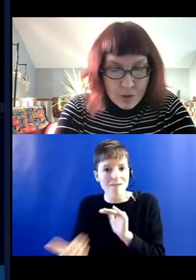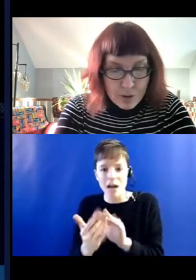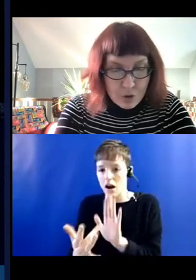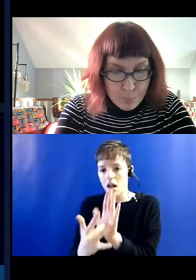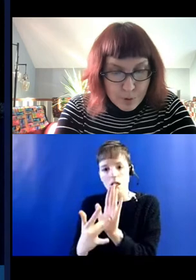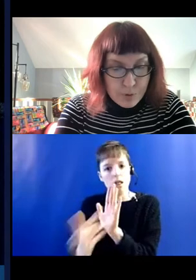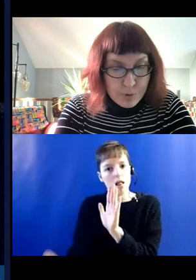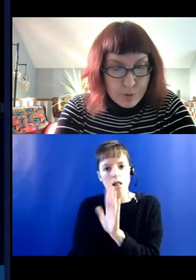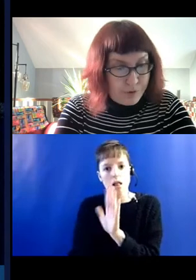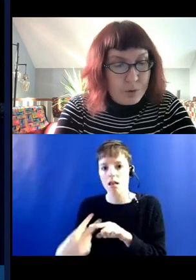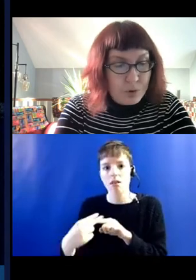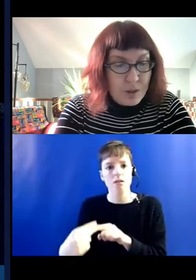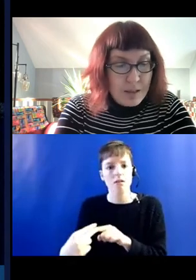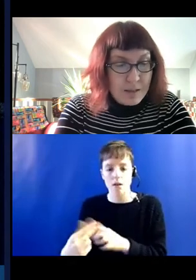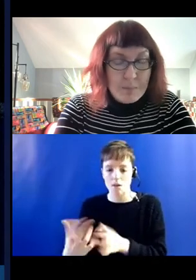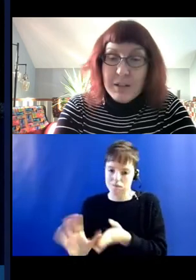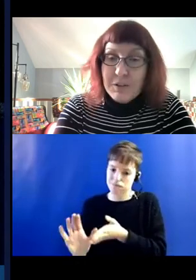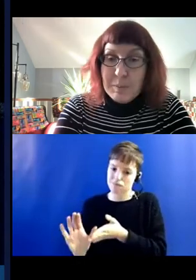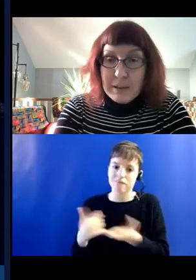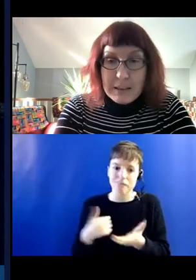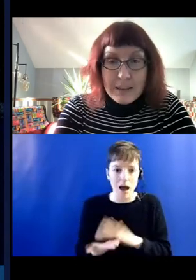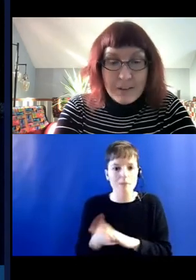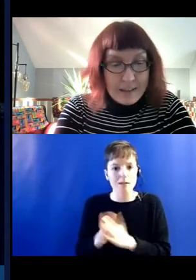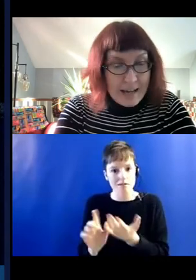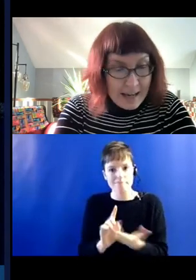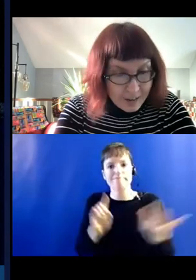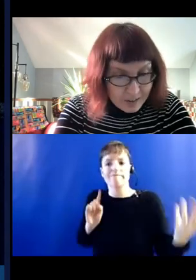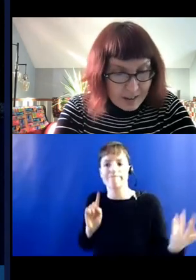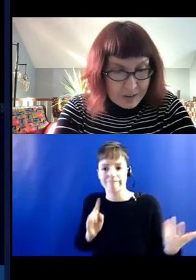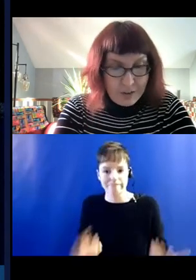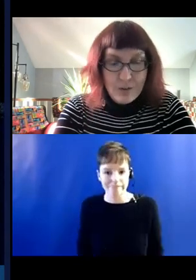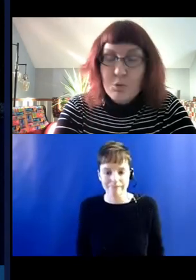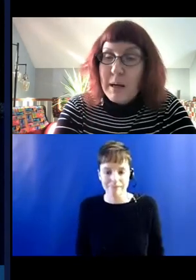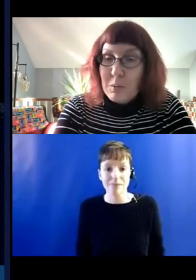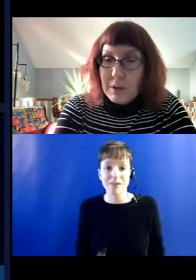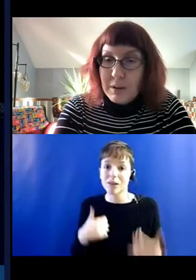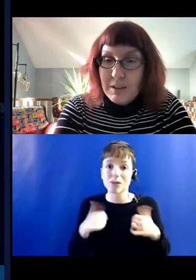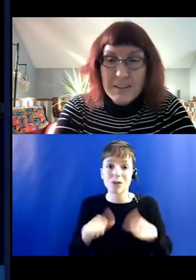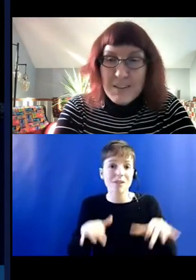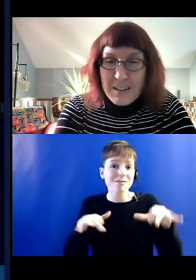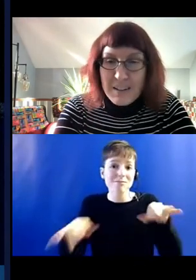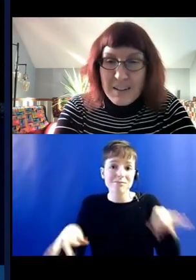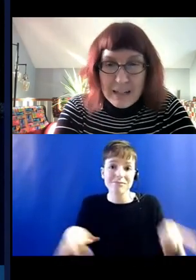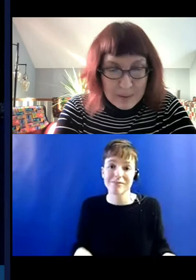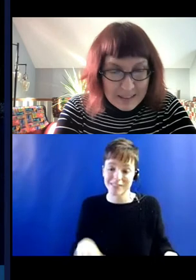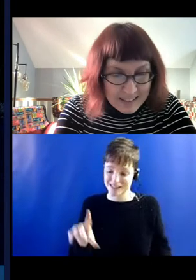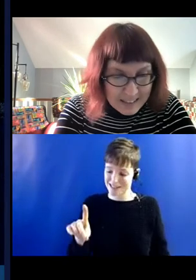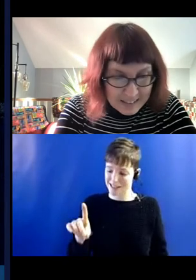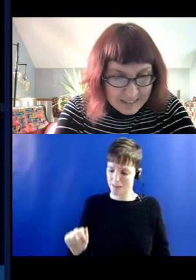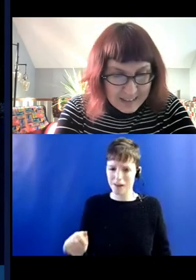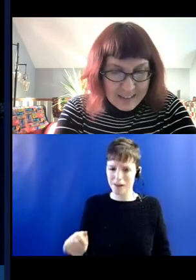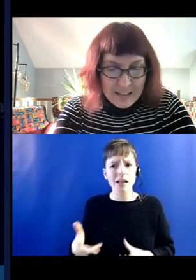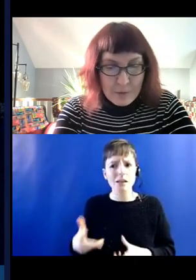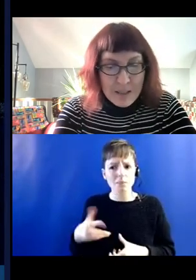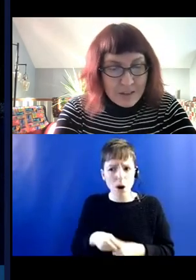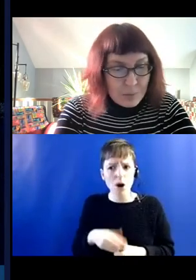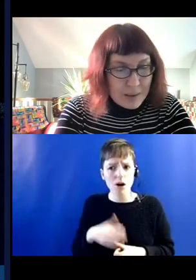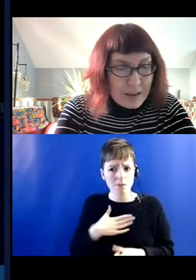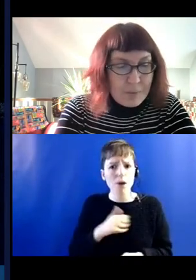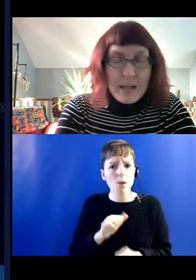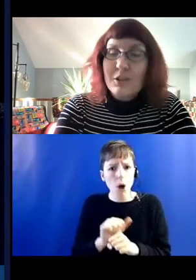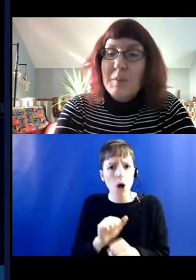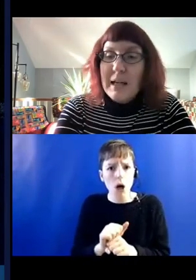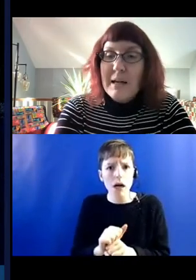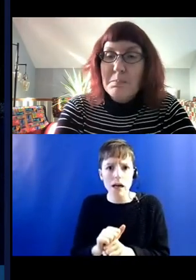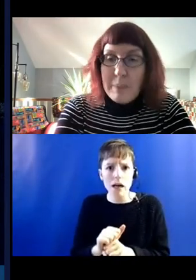always trying to prove to folks that my disability is an asset to my work, not a liability, that my